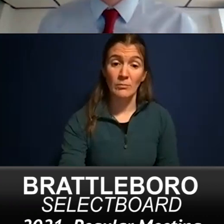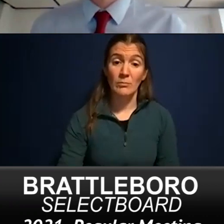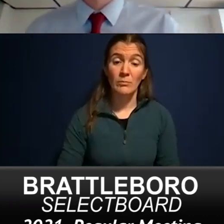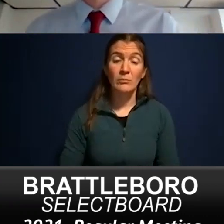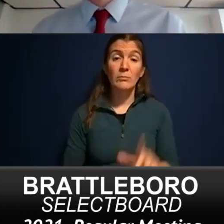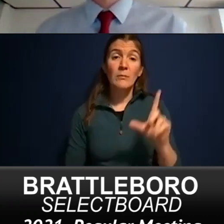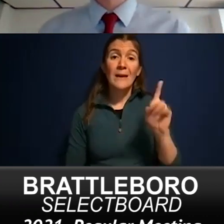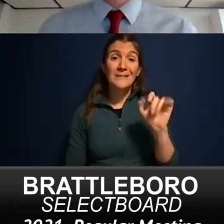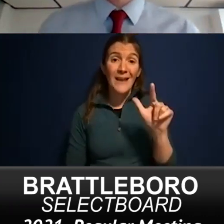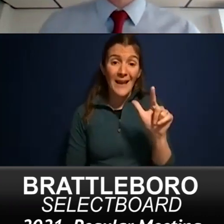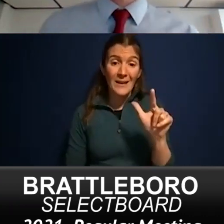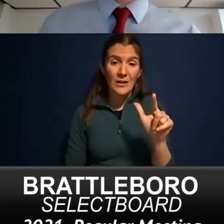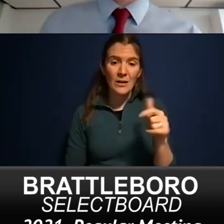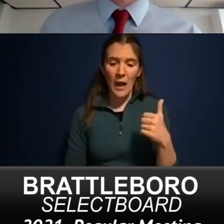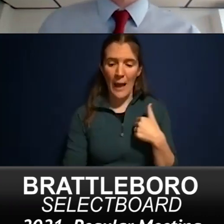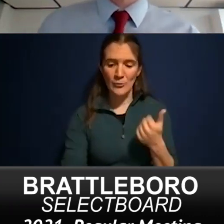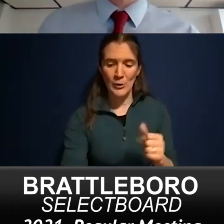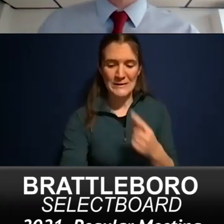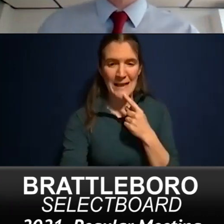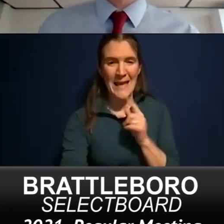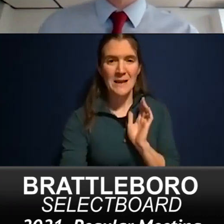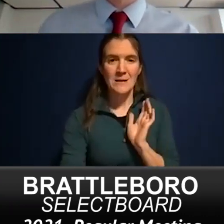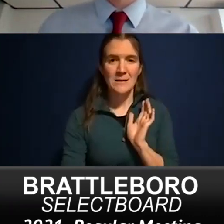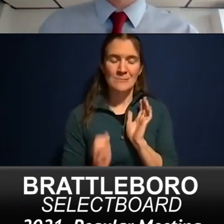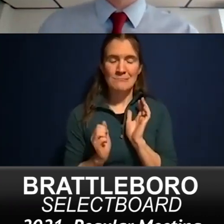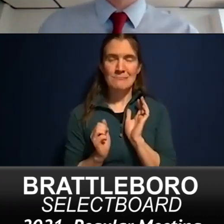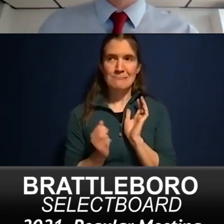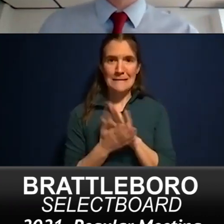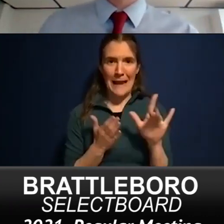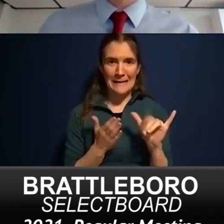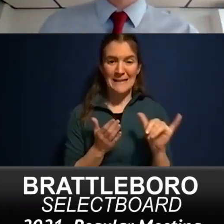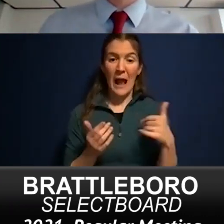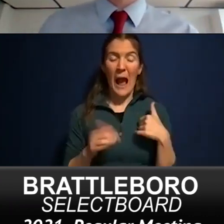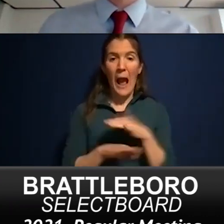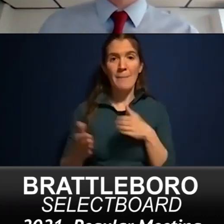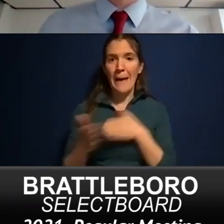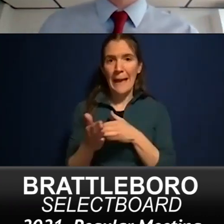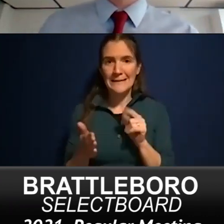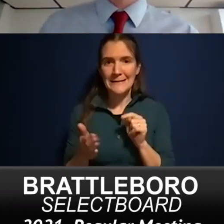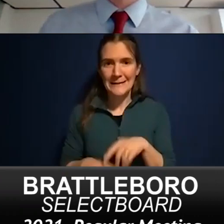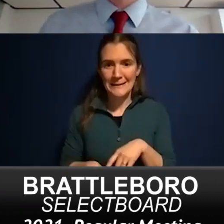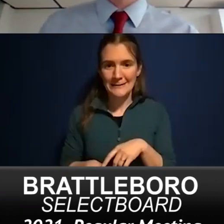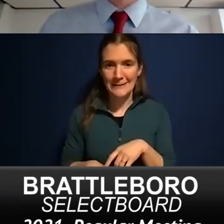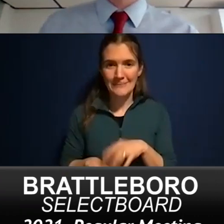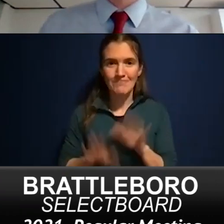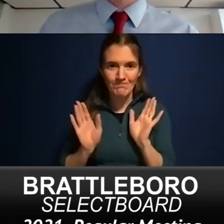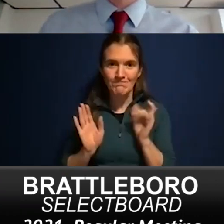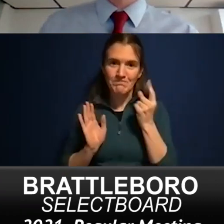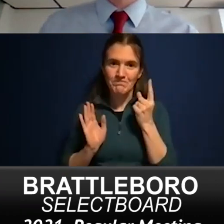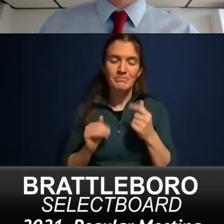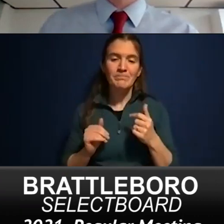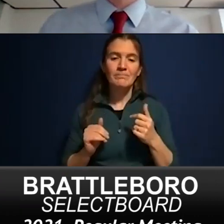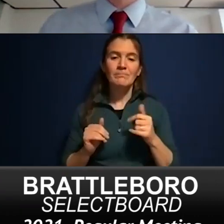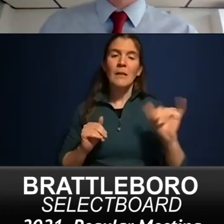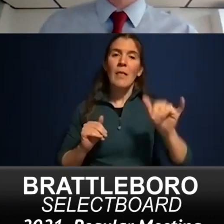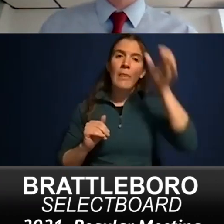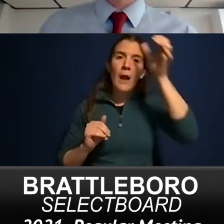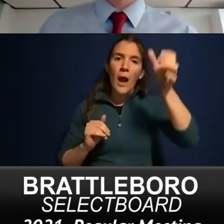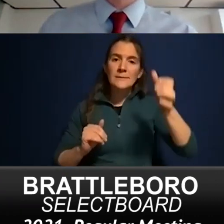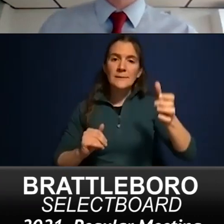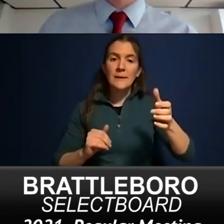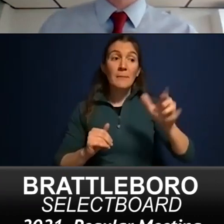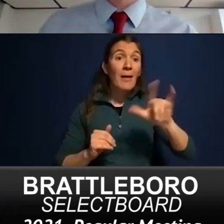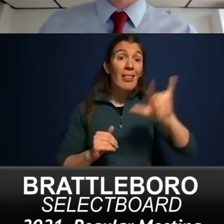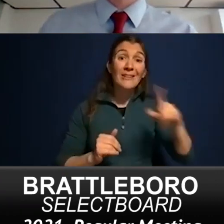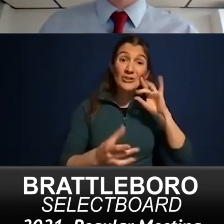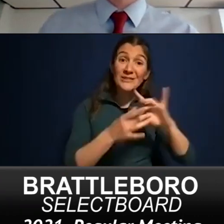I'm gonna say this in a nice way. Let me see. I'm really against it because sort of like the kind of situation that Liz